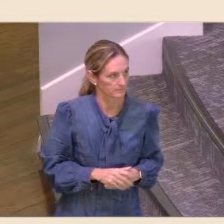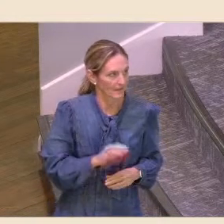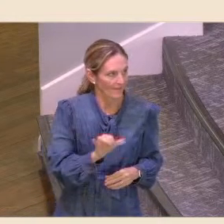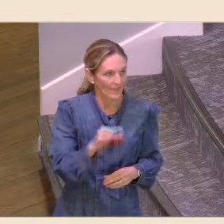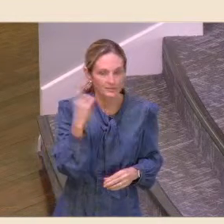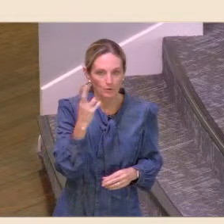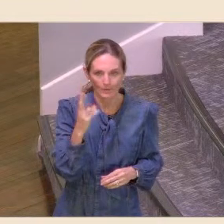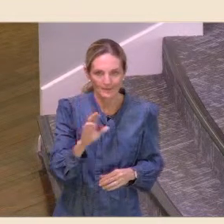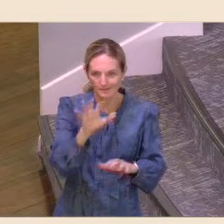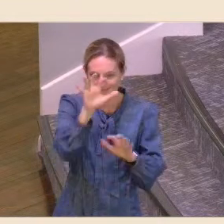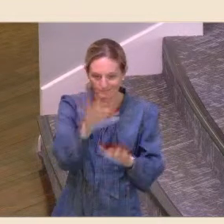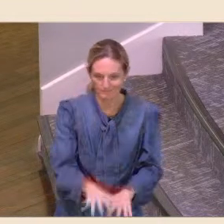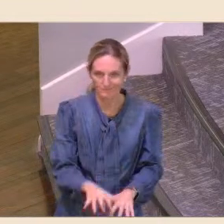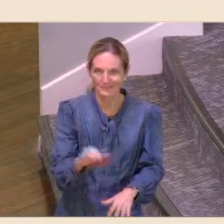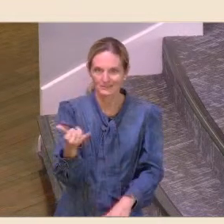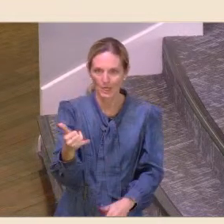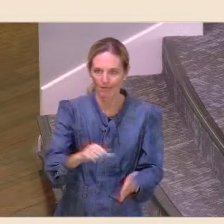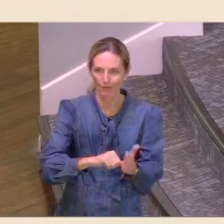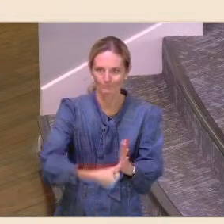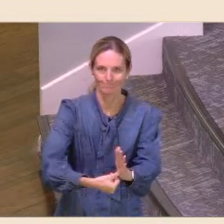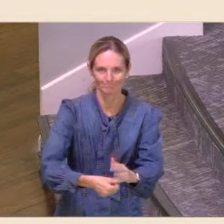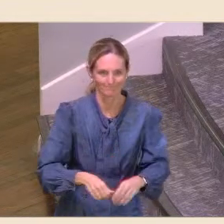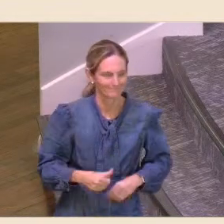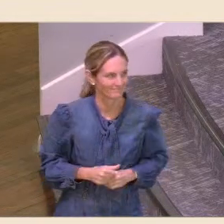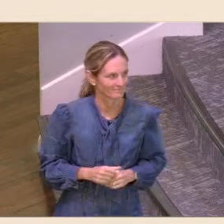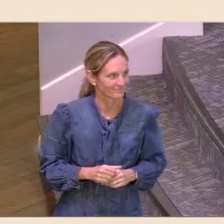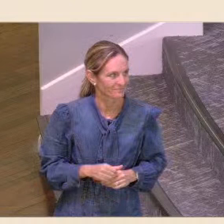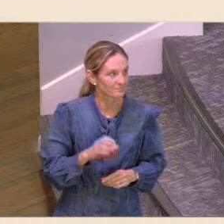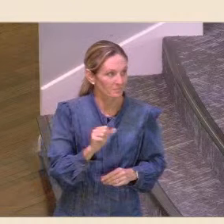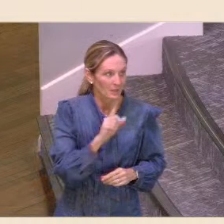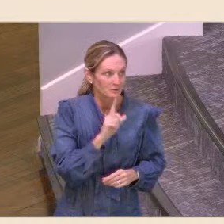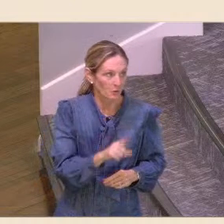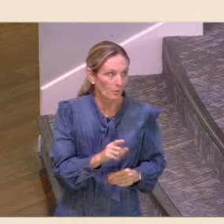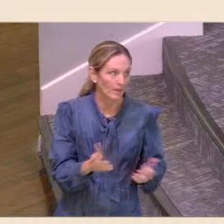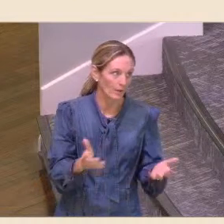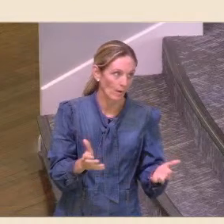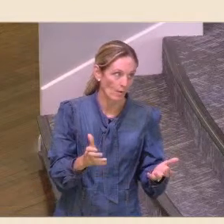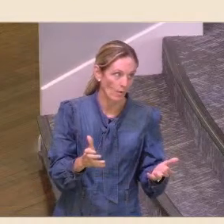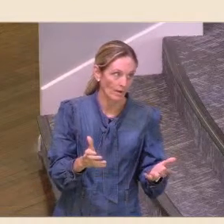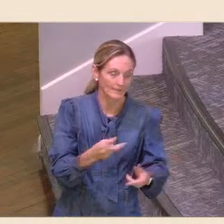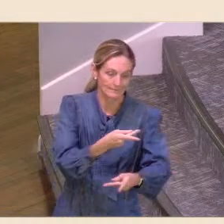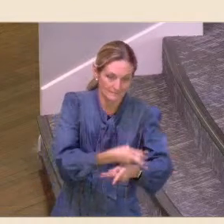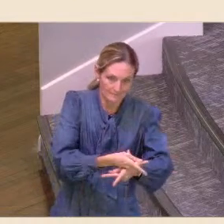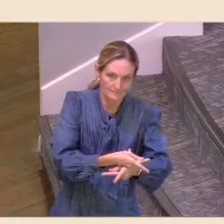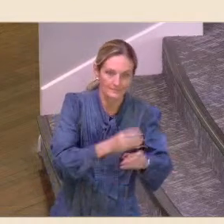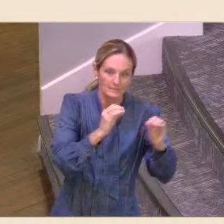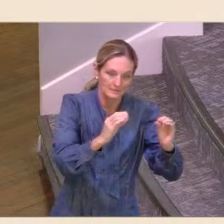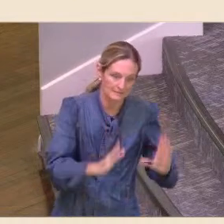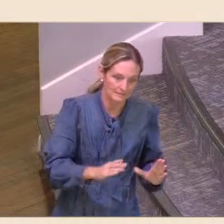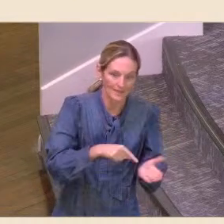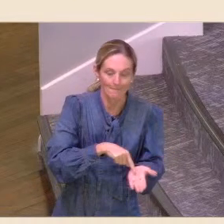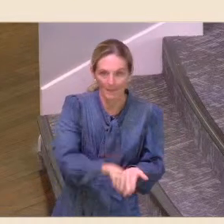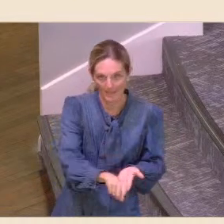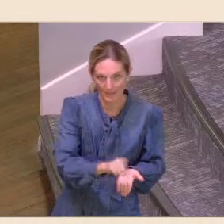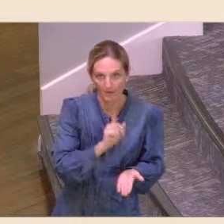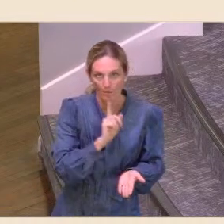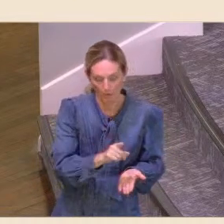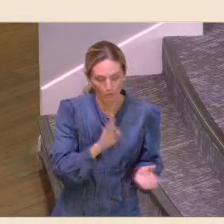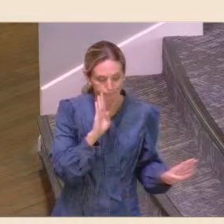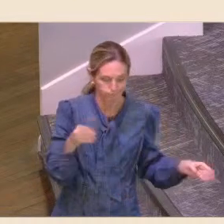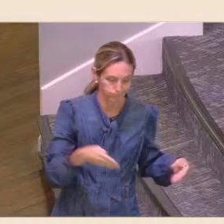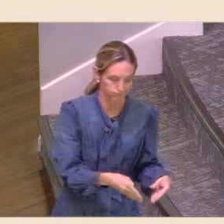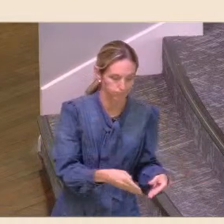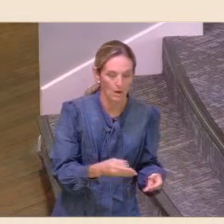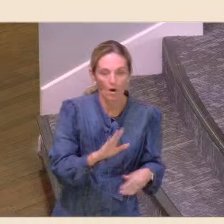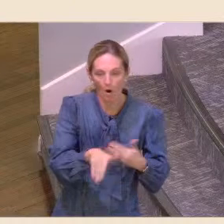much the whole slide here is highlighted. So we really wanted to attack the retention and compensation. We increased all those